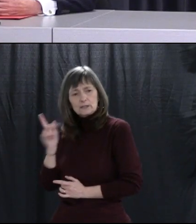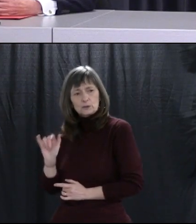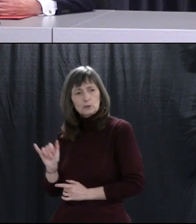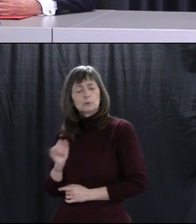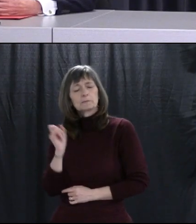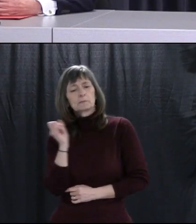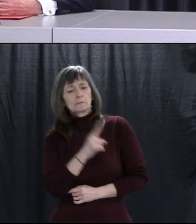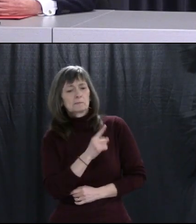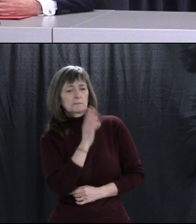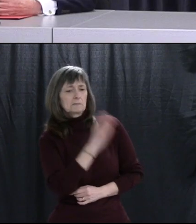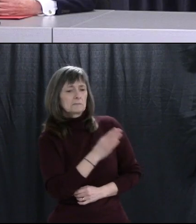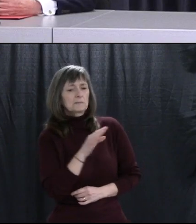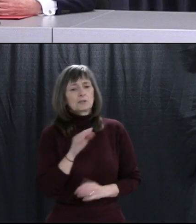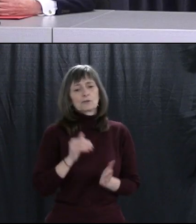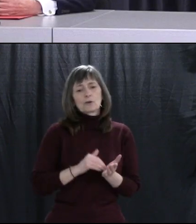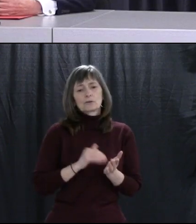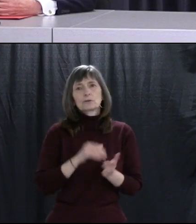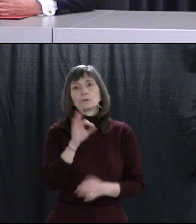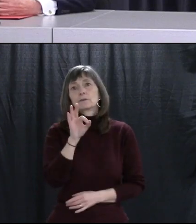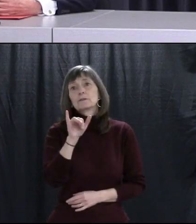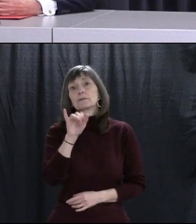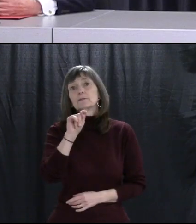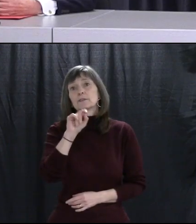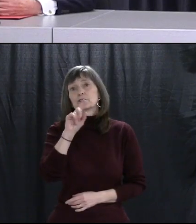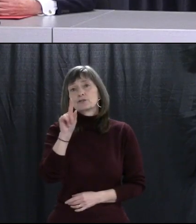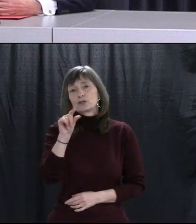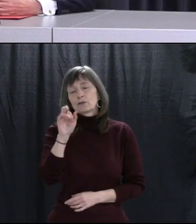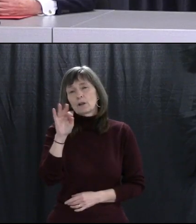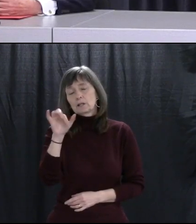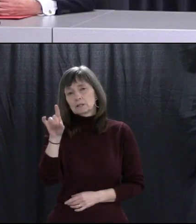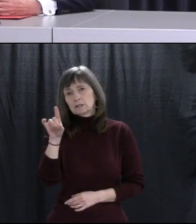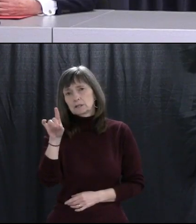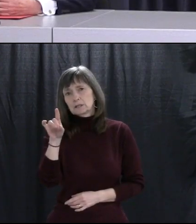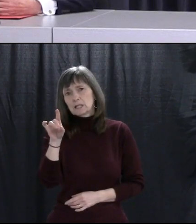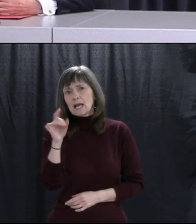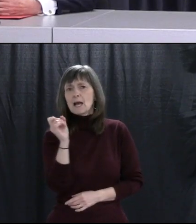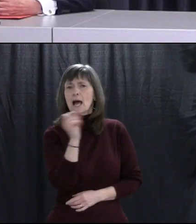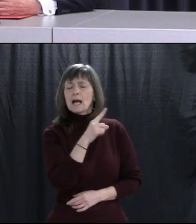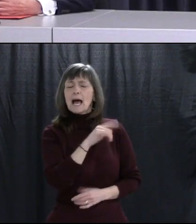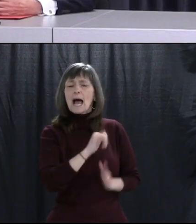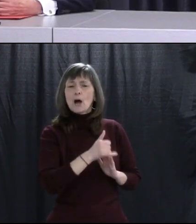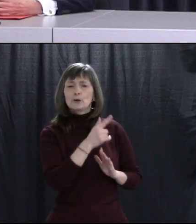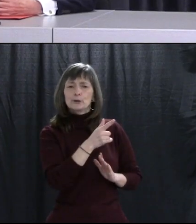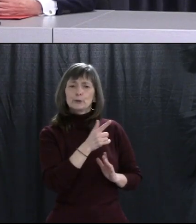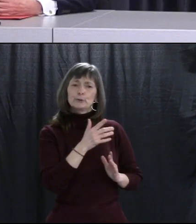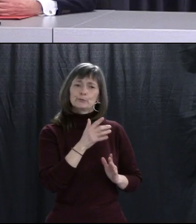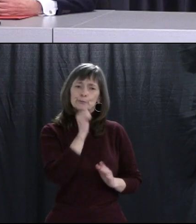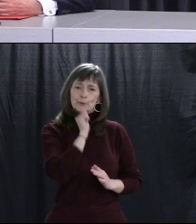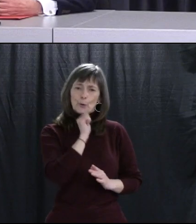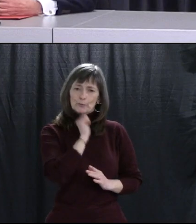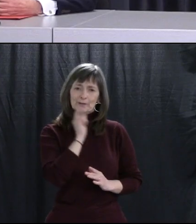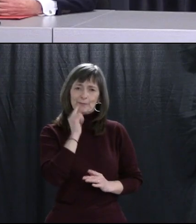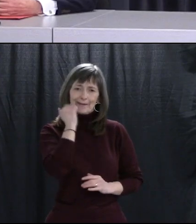Dr. Fitzgerald, people want to know how you are actually coping with this.